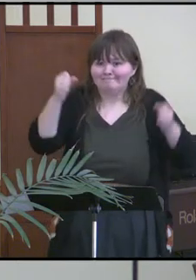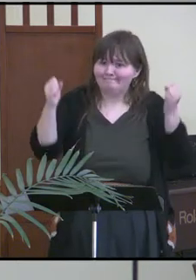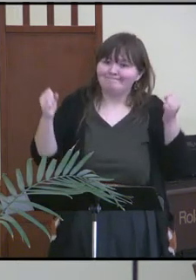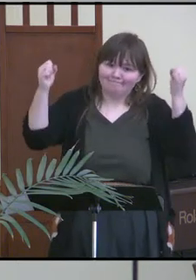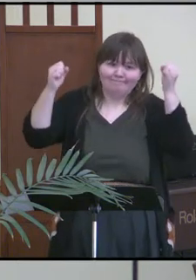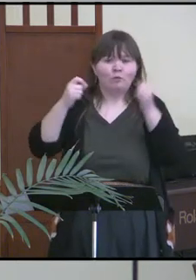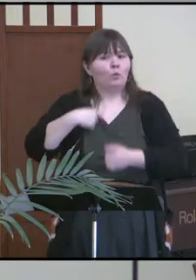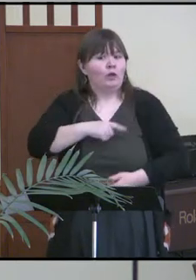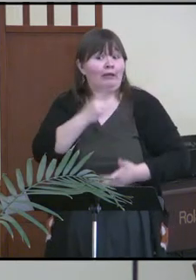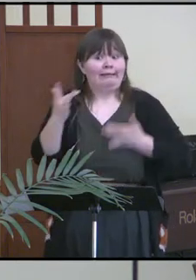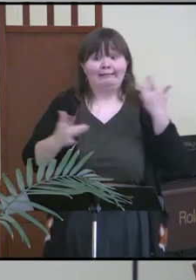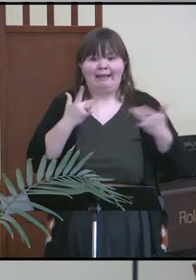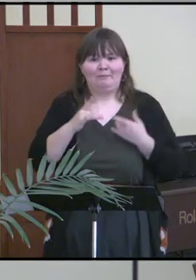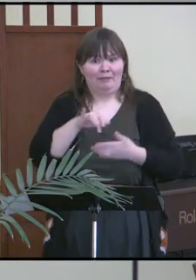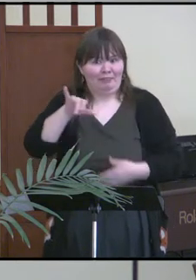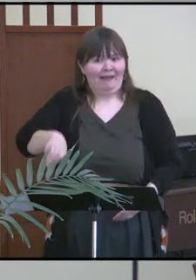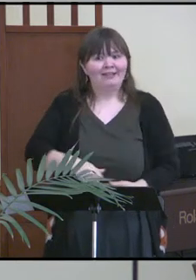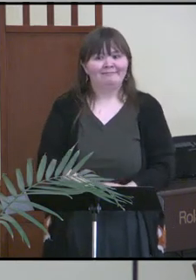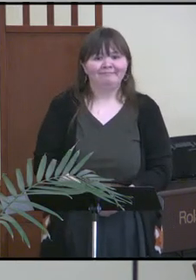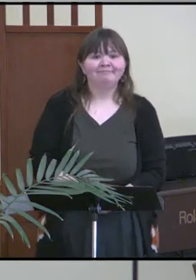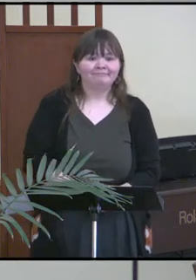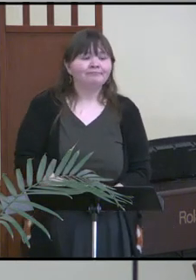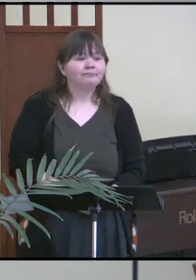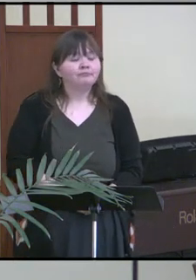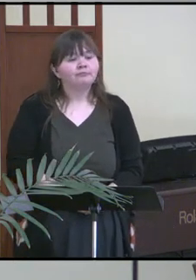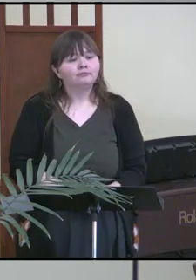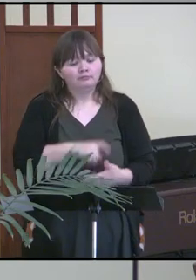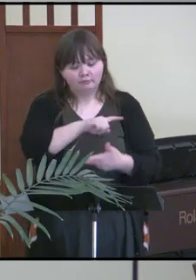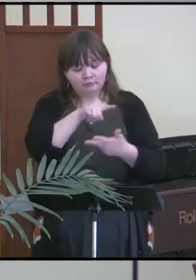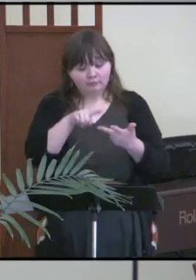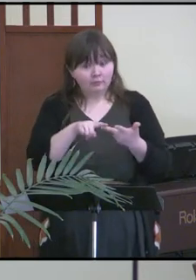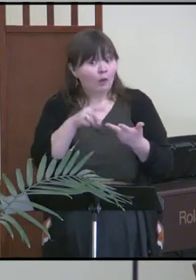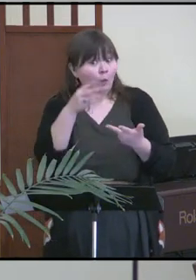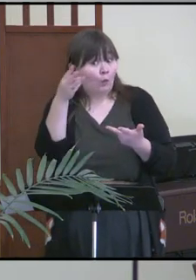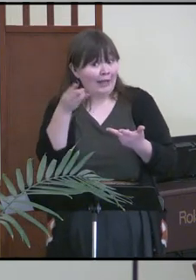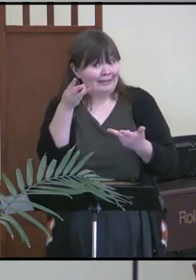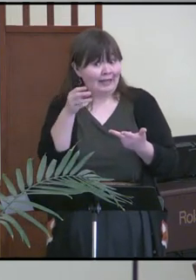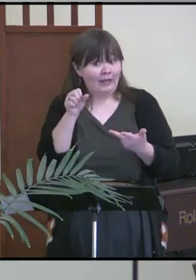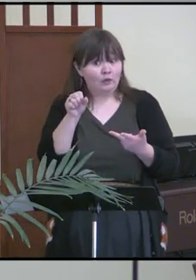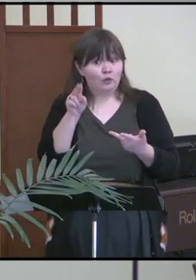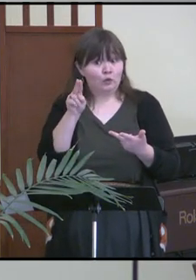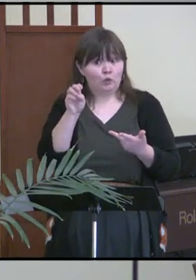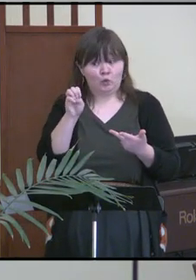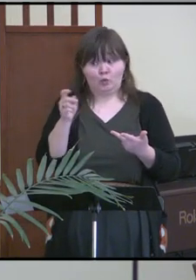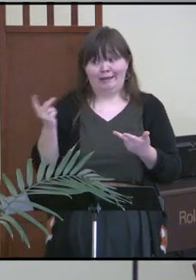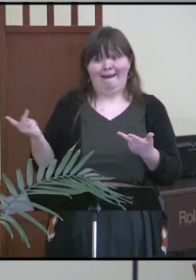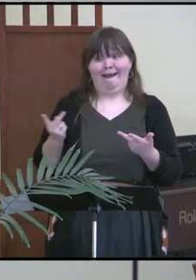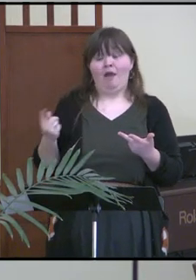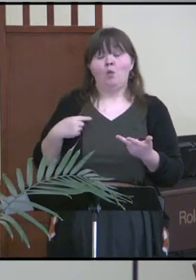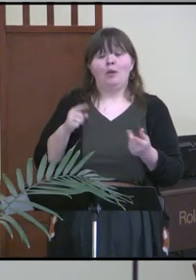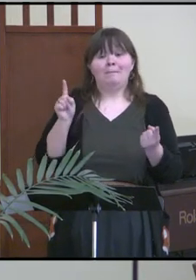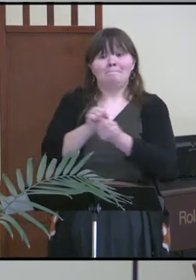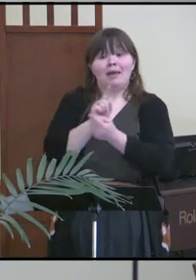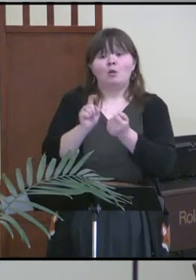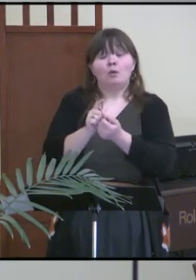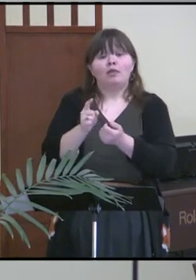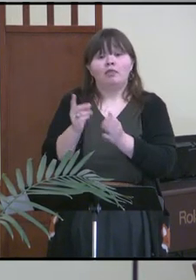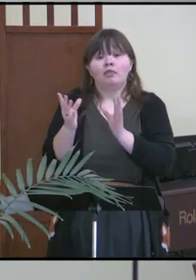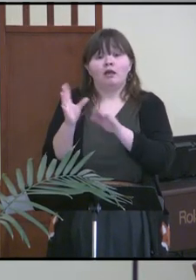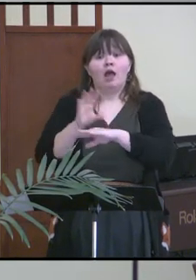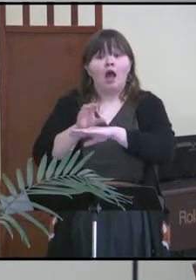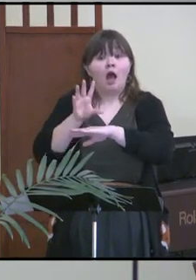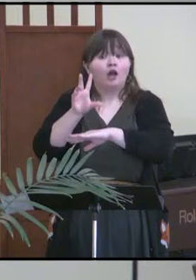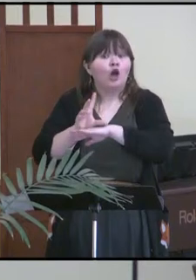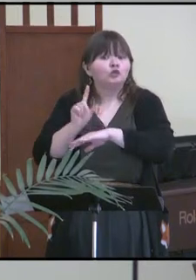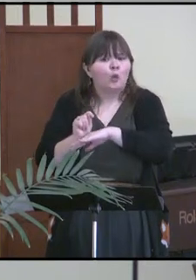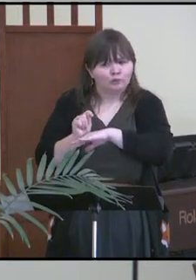we're pretty excited about that. Wednesday, Sue and I met with a consultant from WaterWise Spokane to look